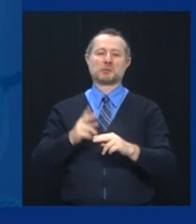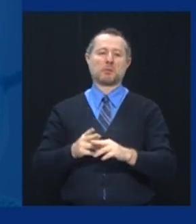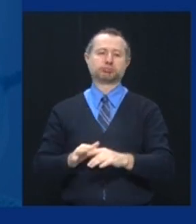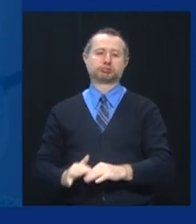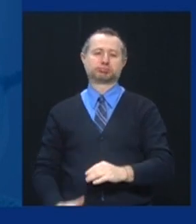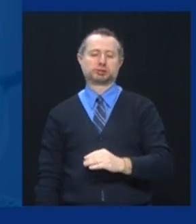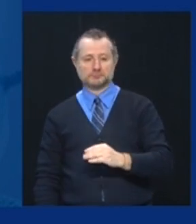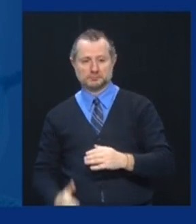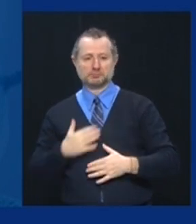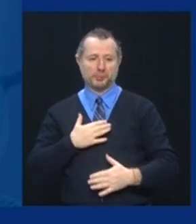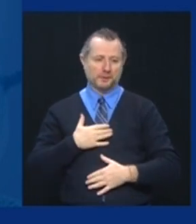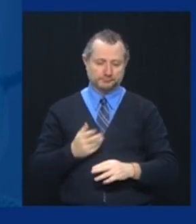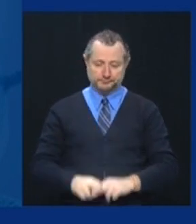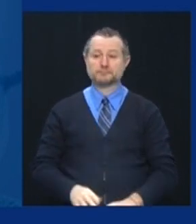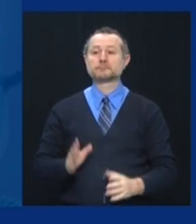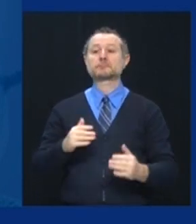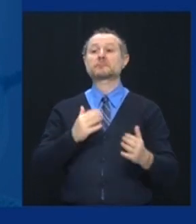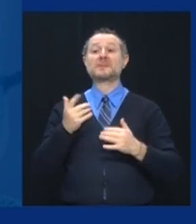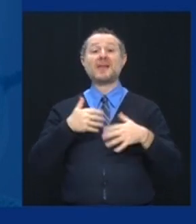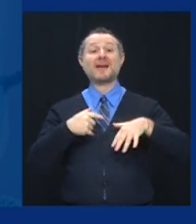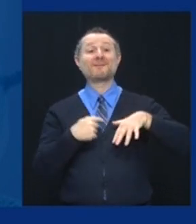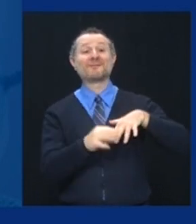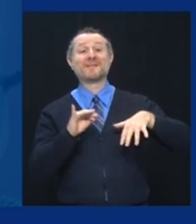Finger Lakes.